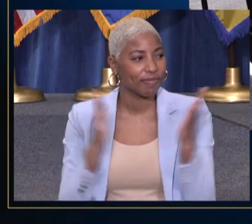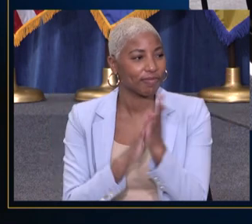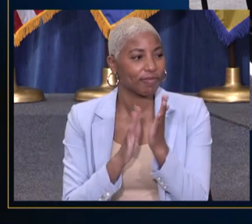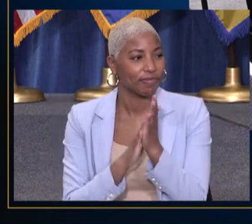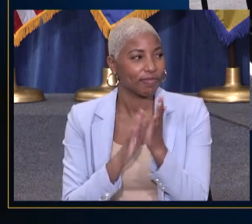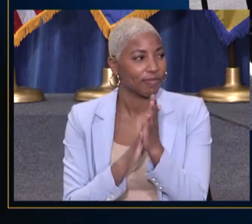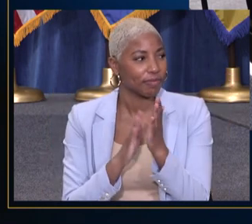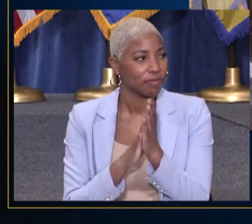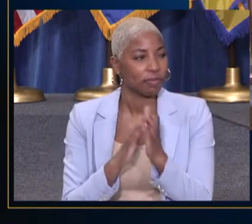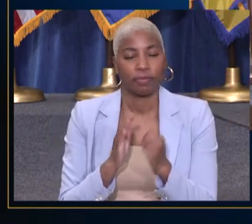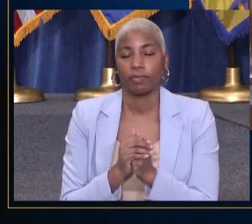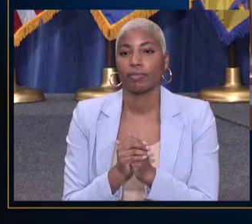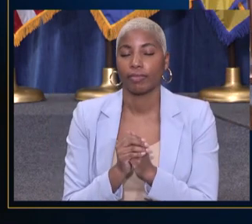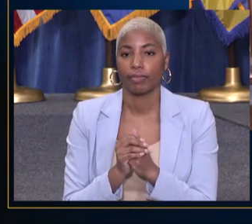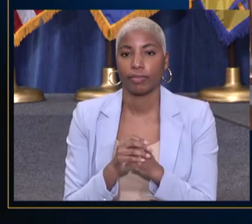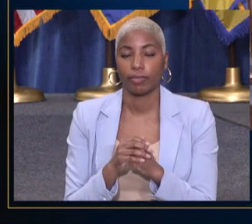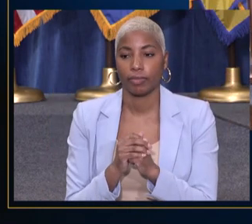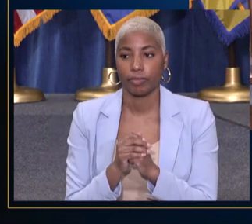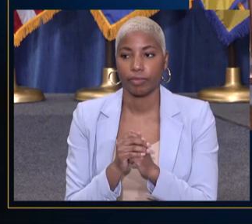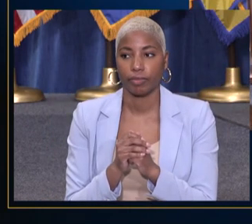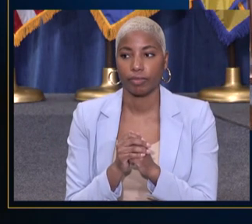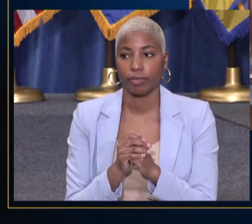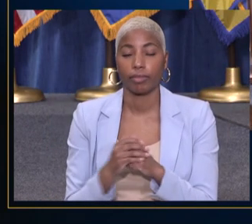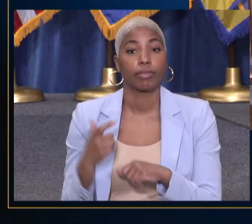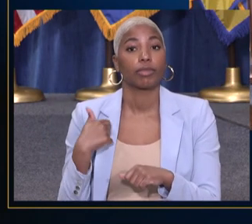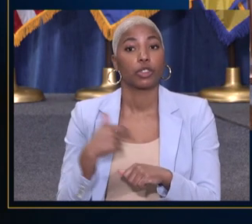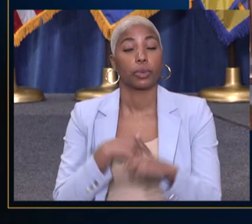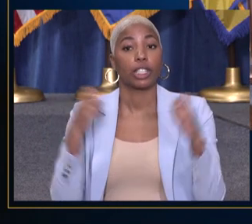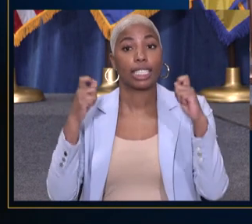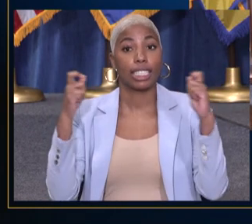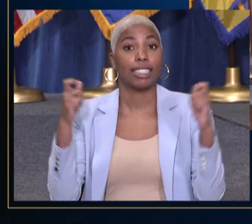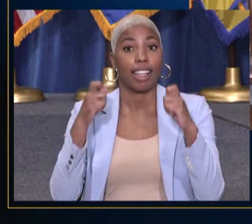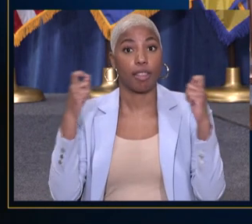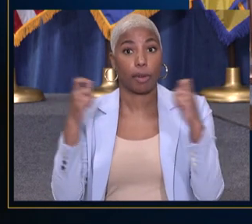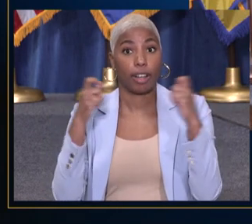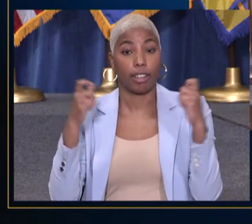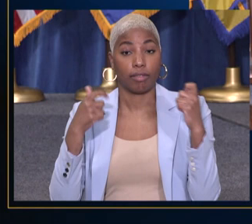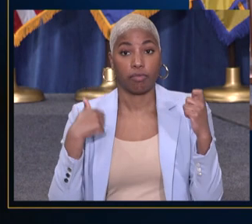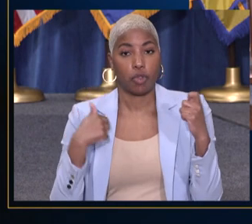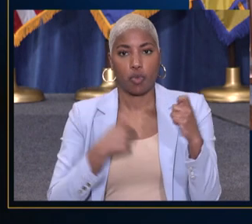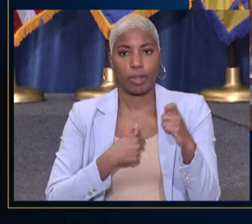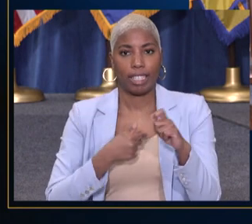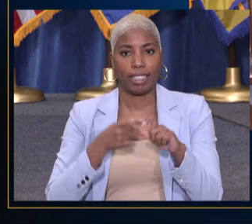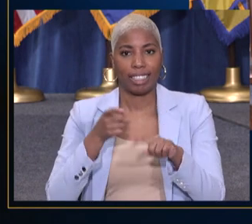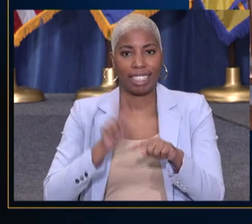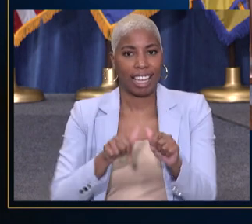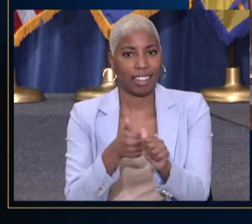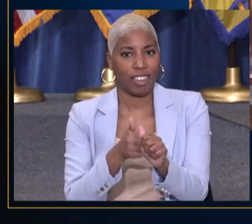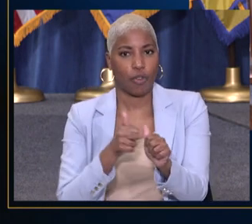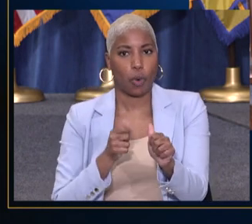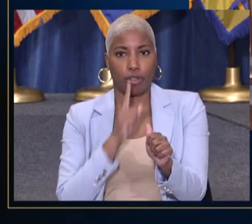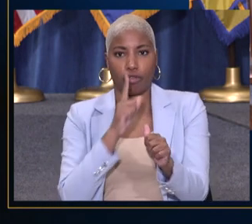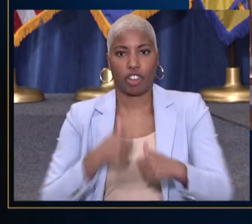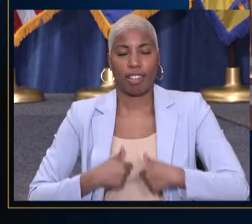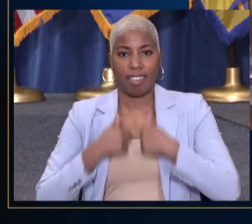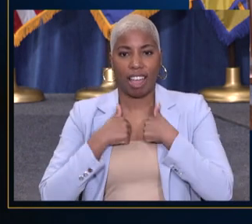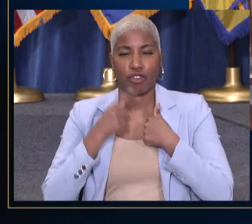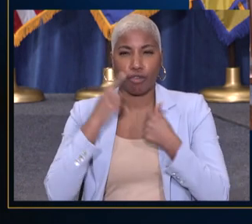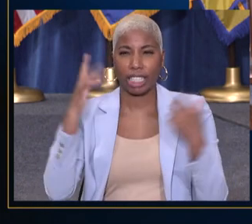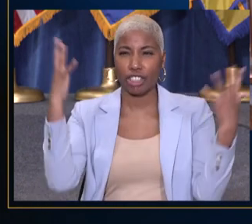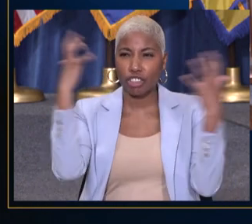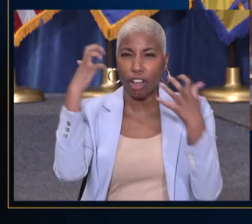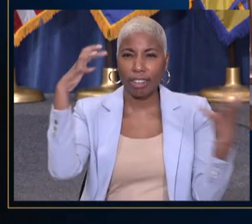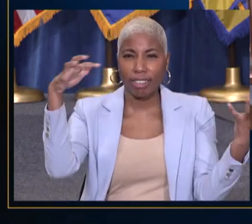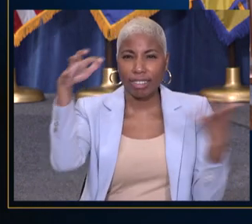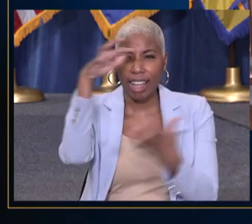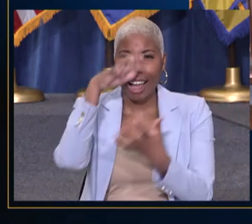But yet in the midst of celebration, there's a reality that we can't escape, a cloud that creates a pause